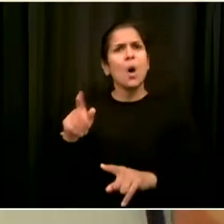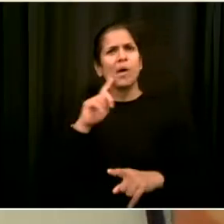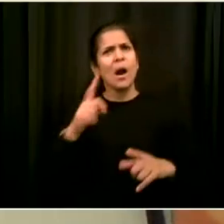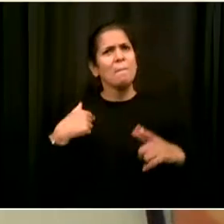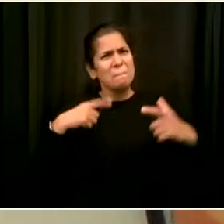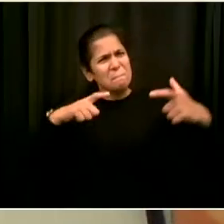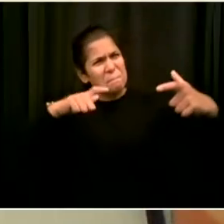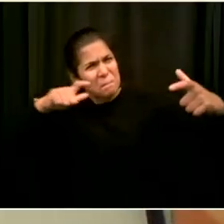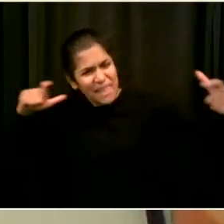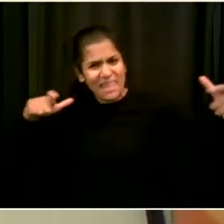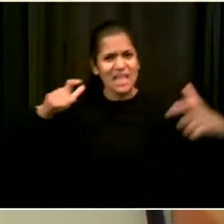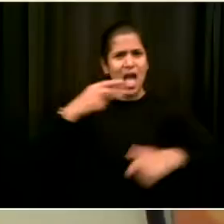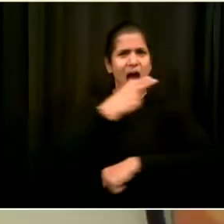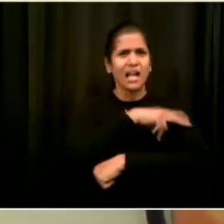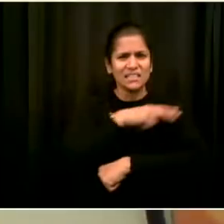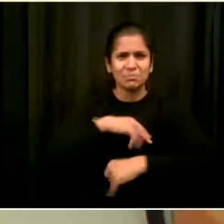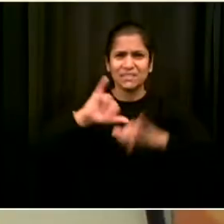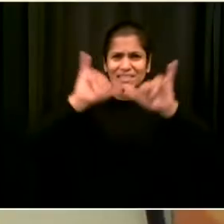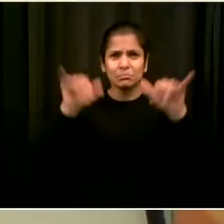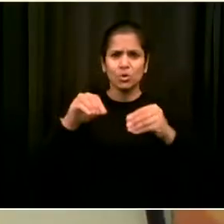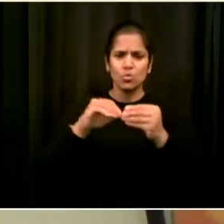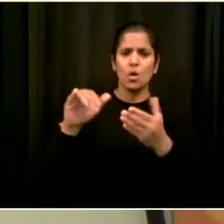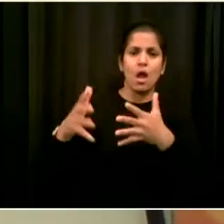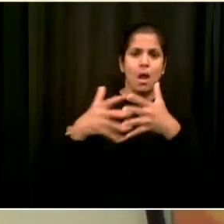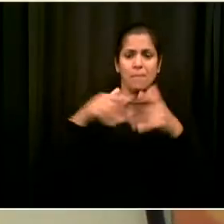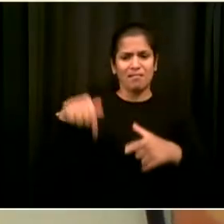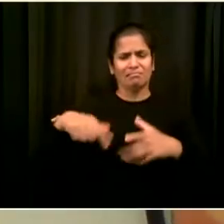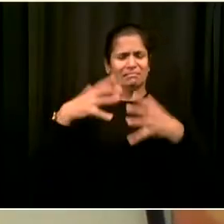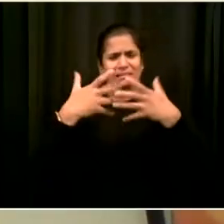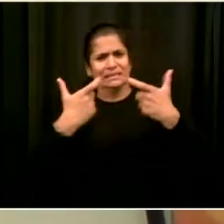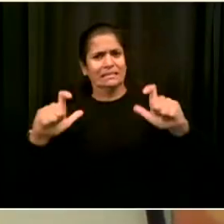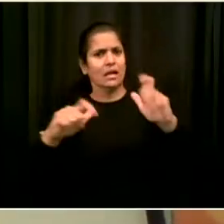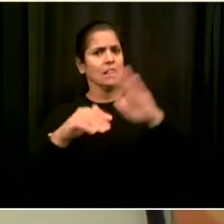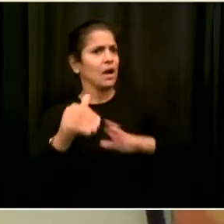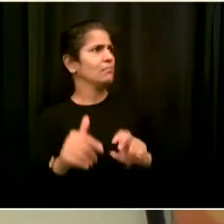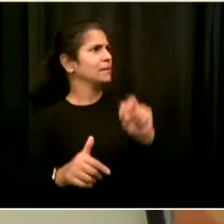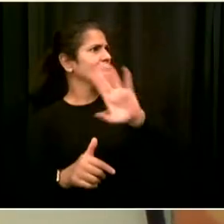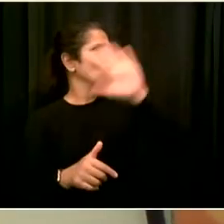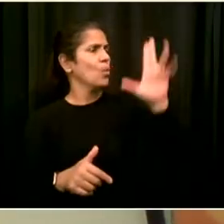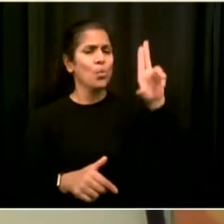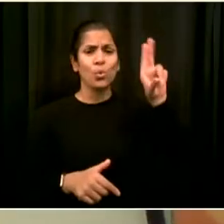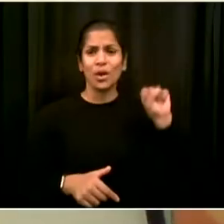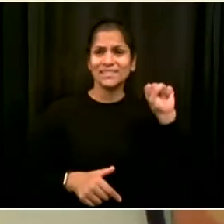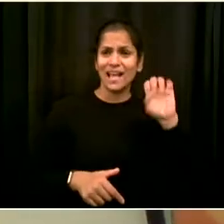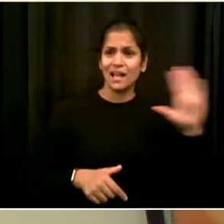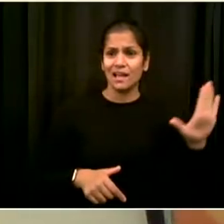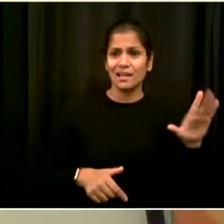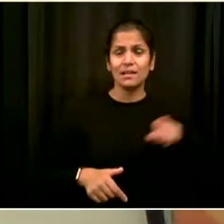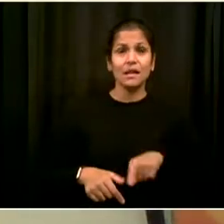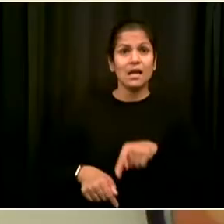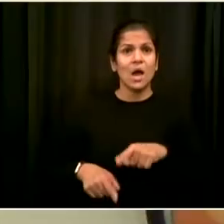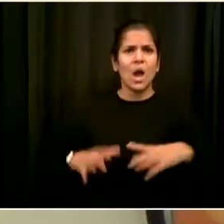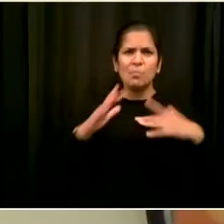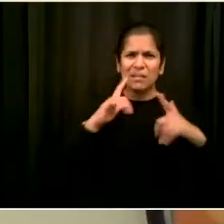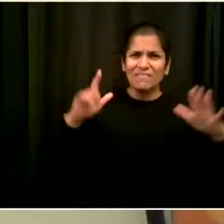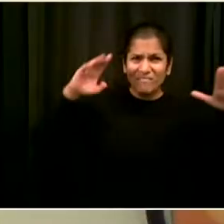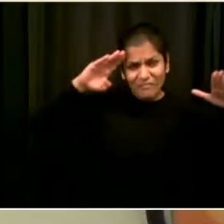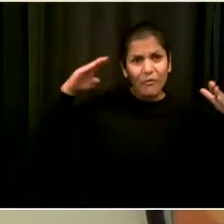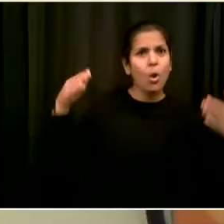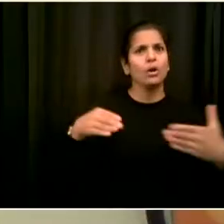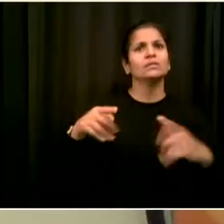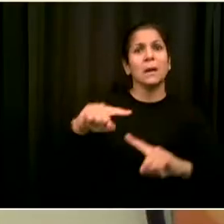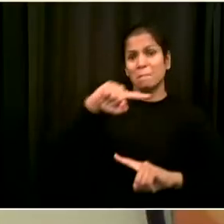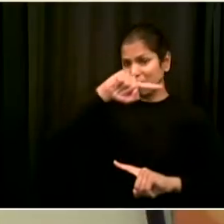and Brown communities, to immigrants. We take care of over 1 million people a year. We have 400,000 patients for whom we